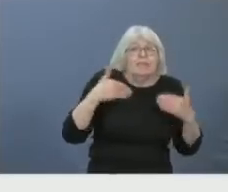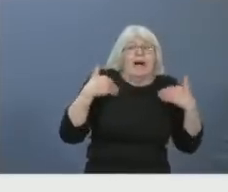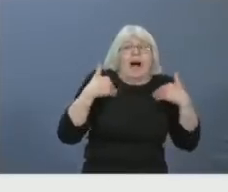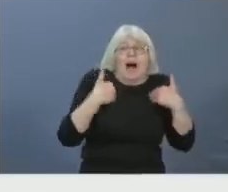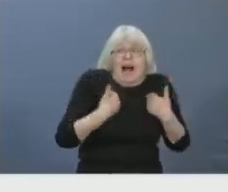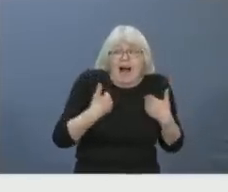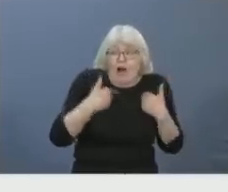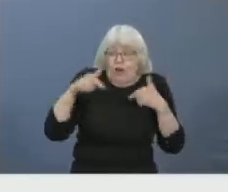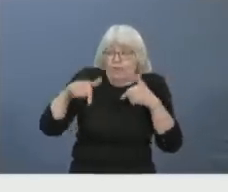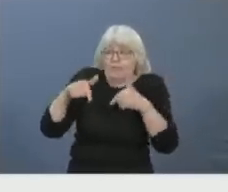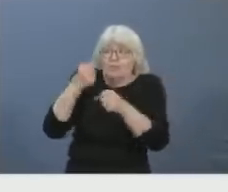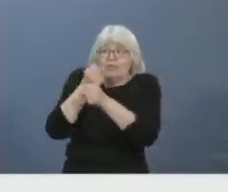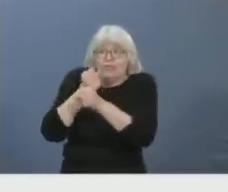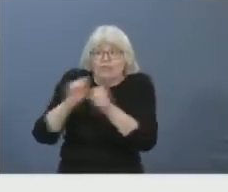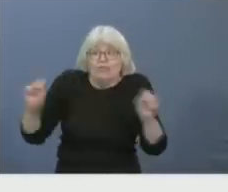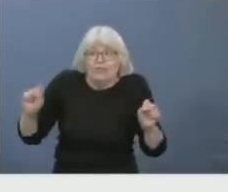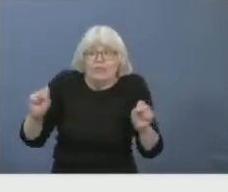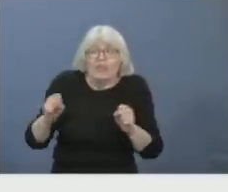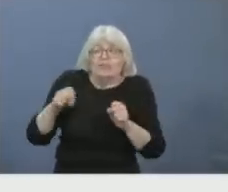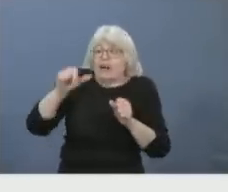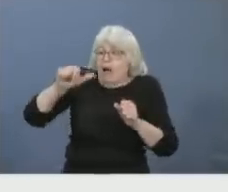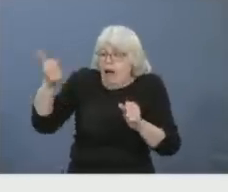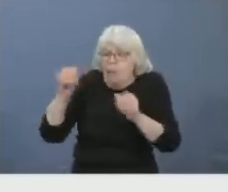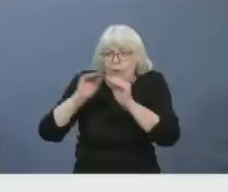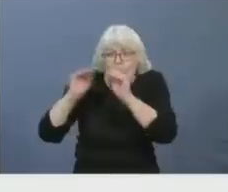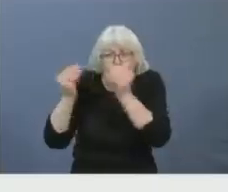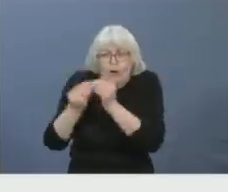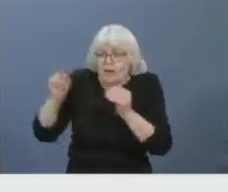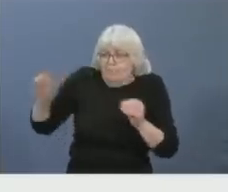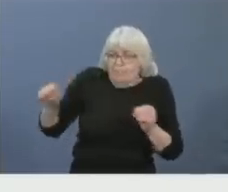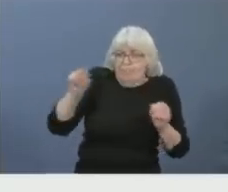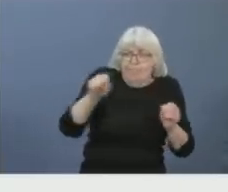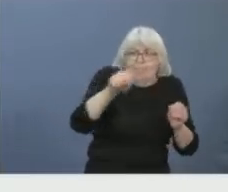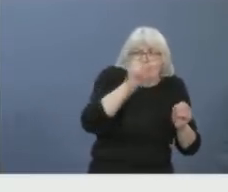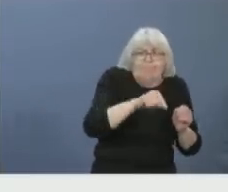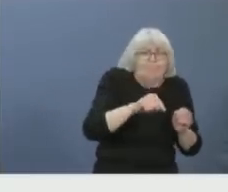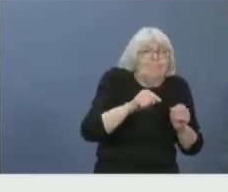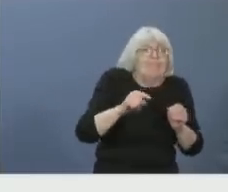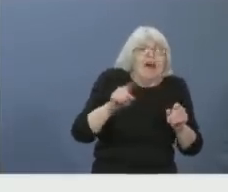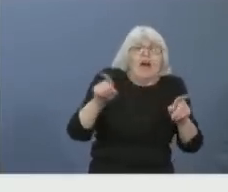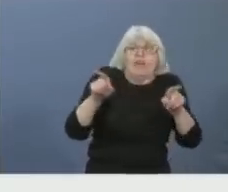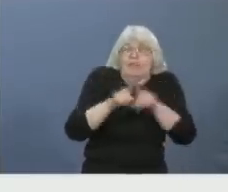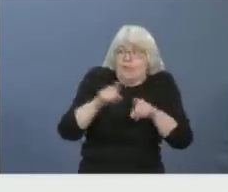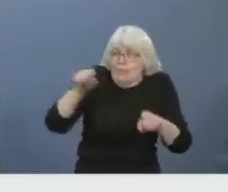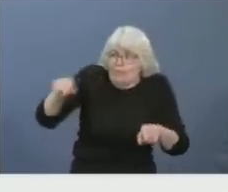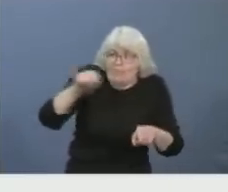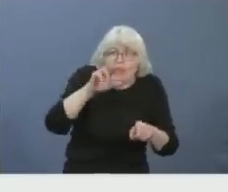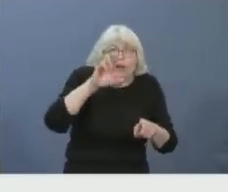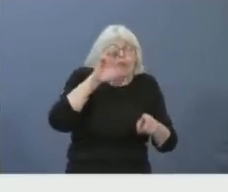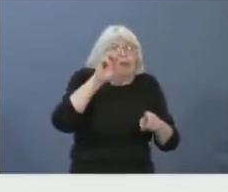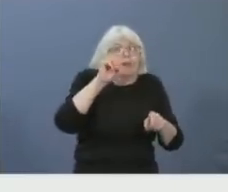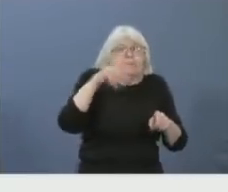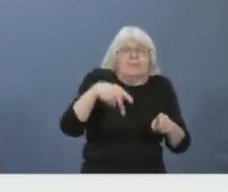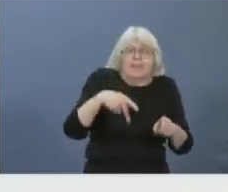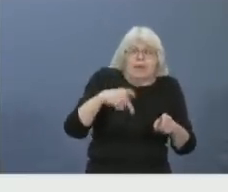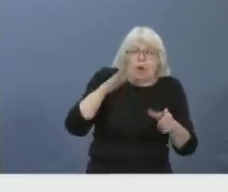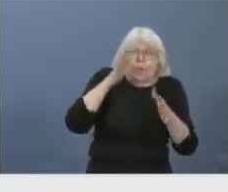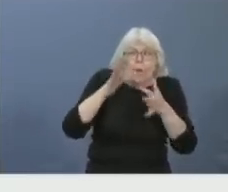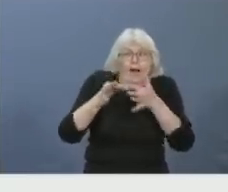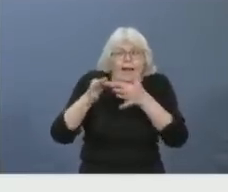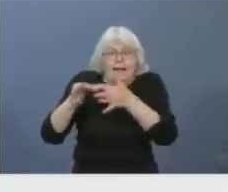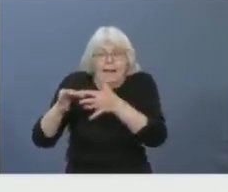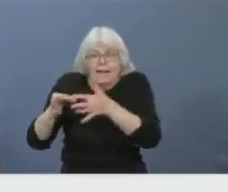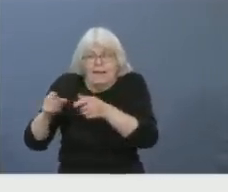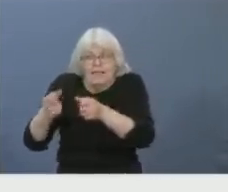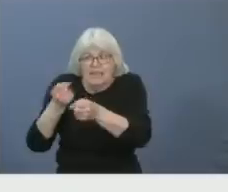organizations are on the ground, and where possible, RCMP and other first responders were taking people back in to